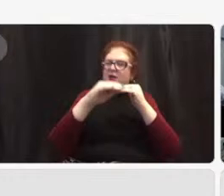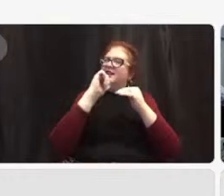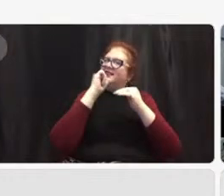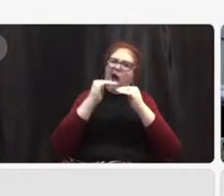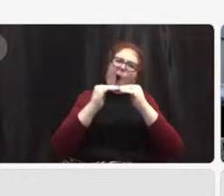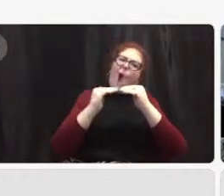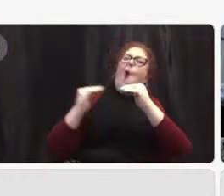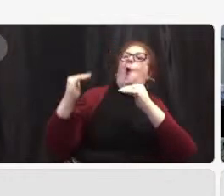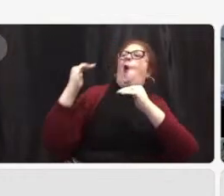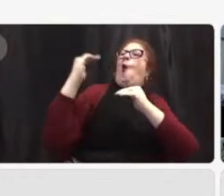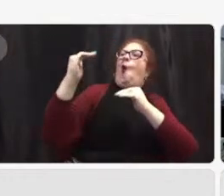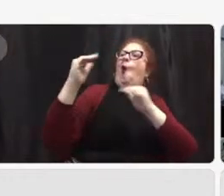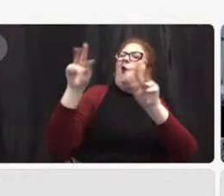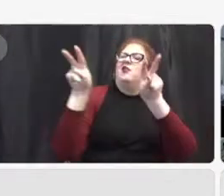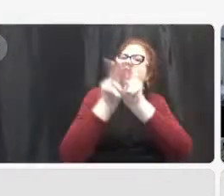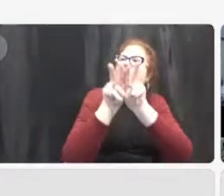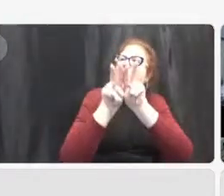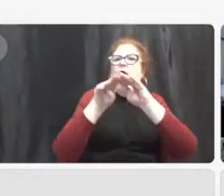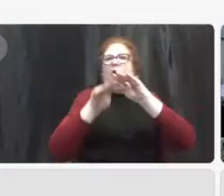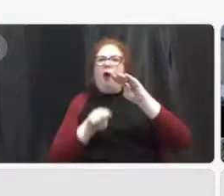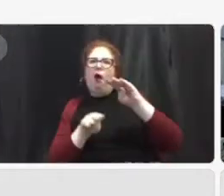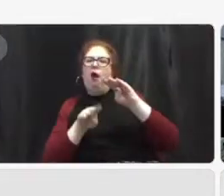real values.